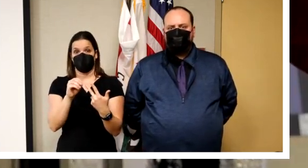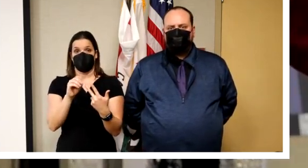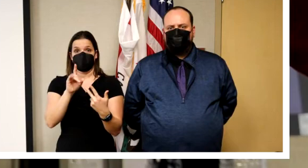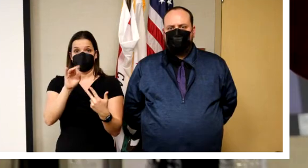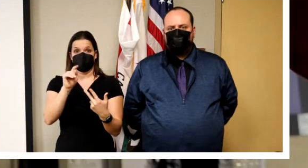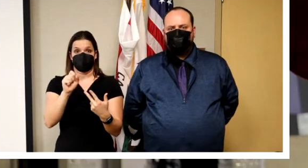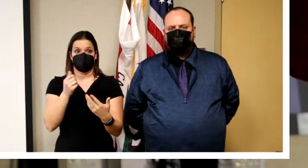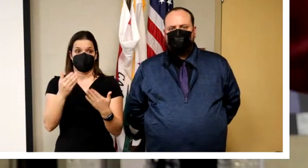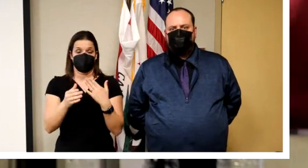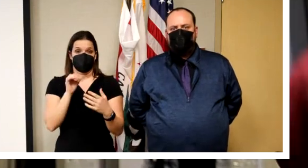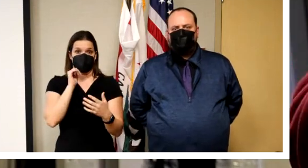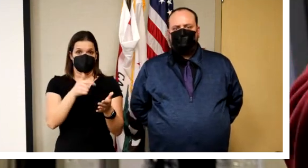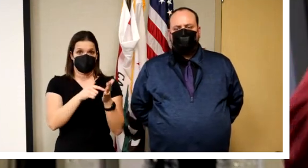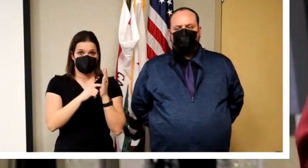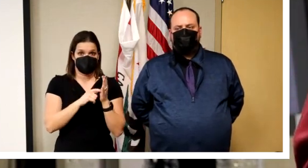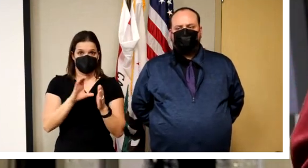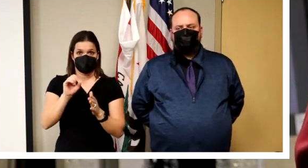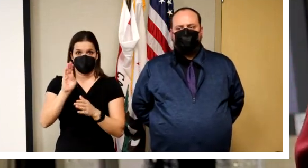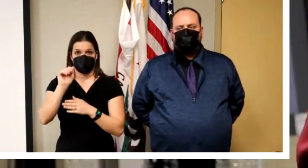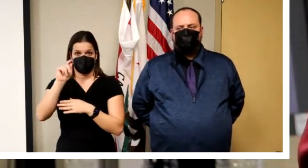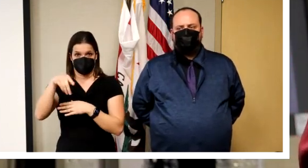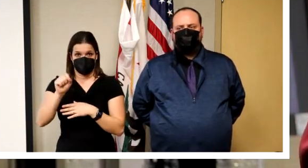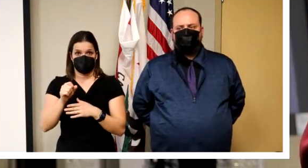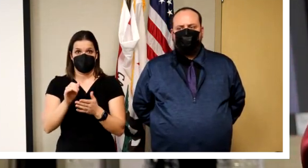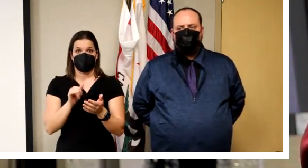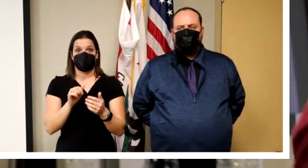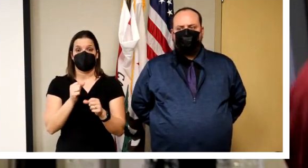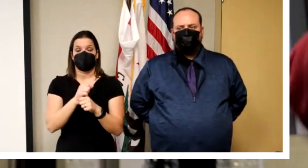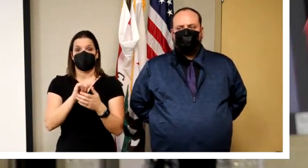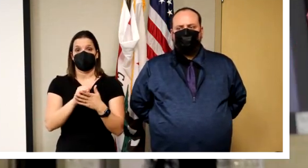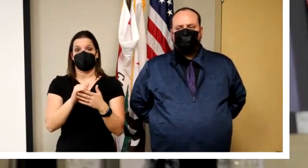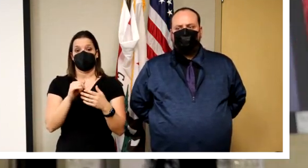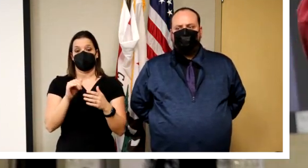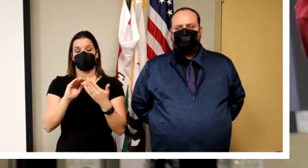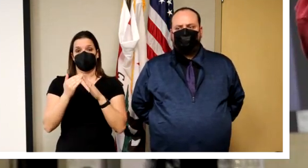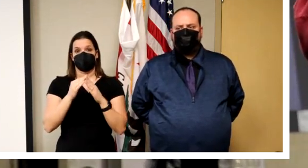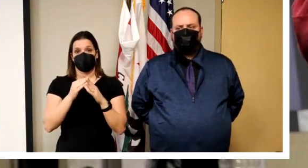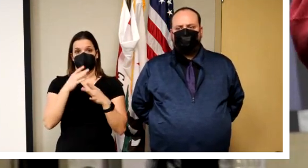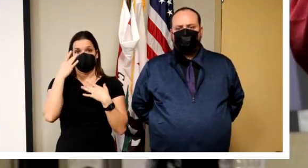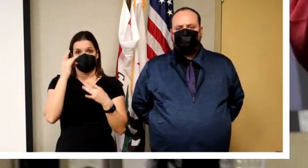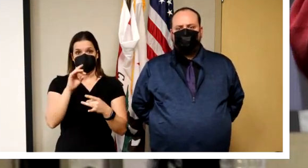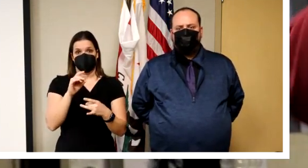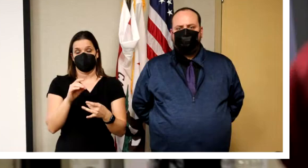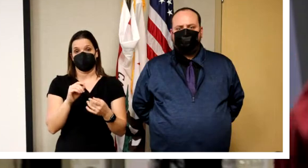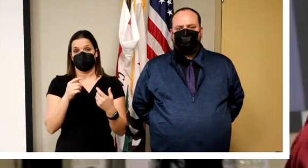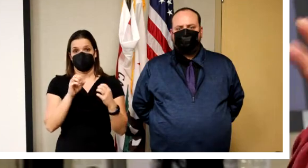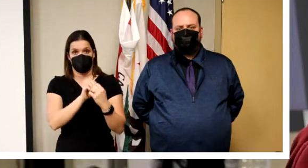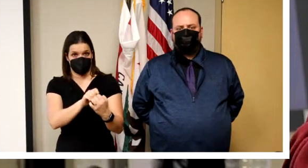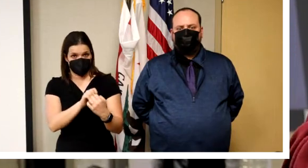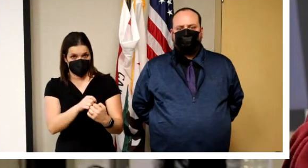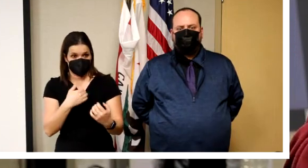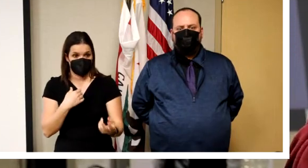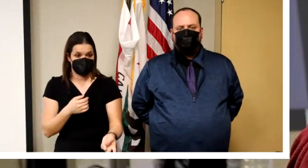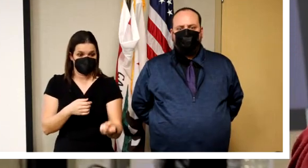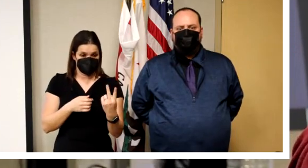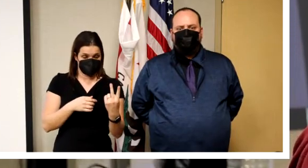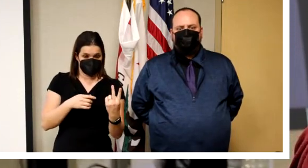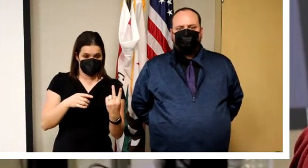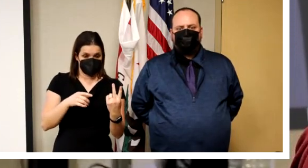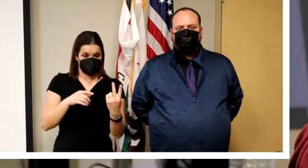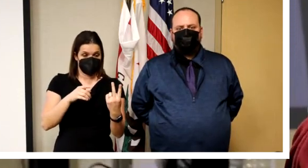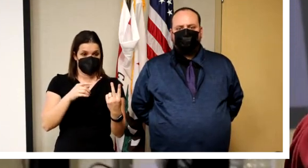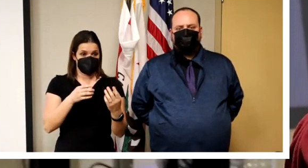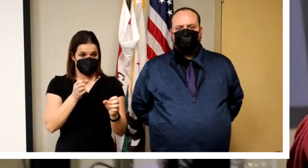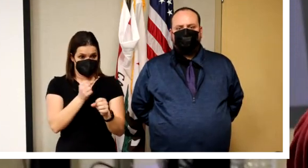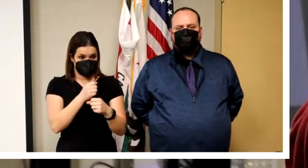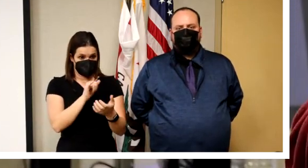Act requirements with CVAP, then he would be making a community of interest argument that you have 2 that meet the Federal Voting Rights Act requirement, and you have another community that should be held